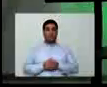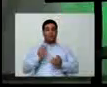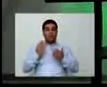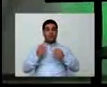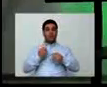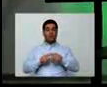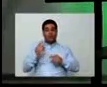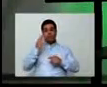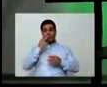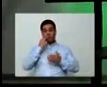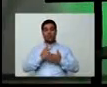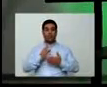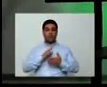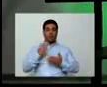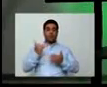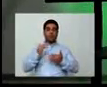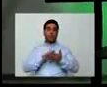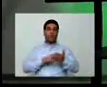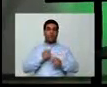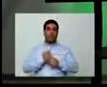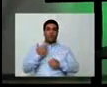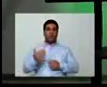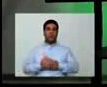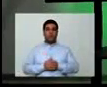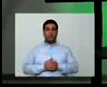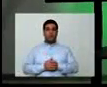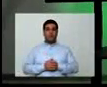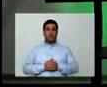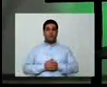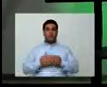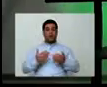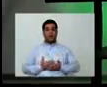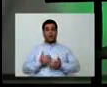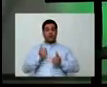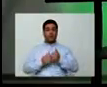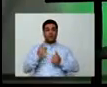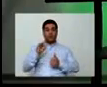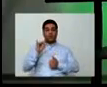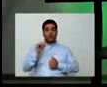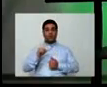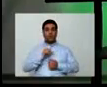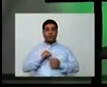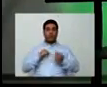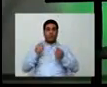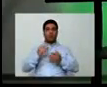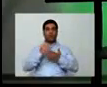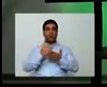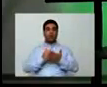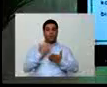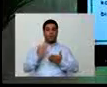Agar bu videolavhani tomosha qilgan bo'lsangiz, unda davom etamiz. Hayotning har bir darajasi bu o'ziga xos